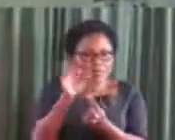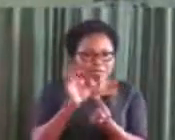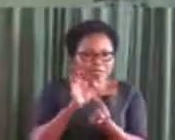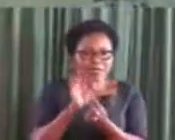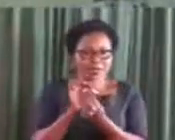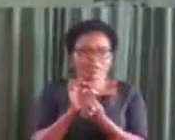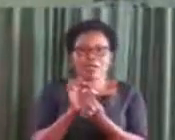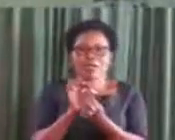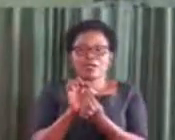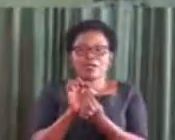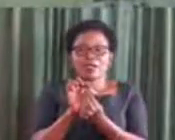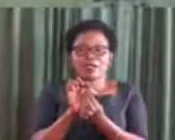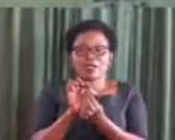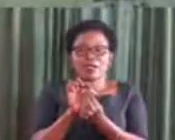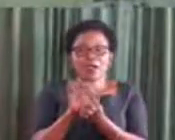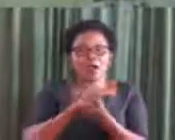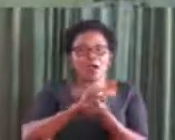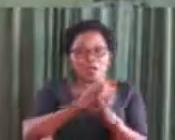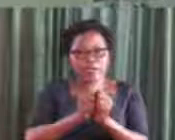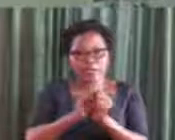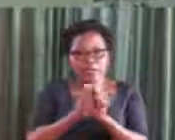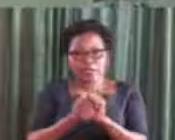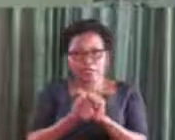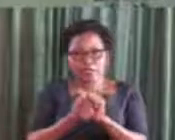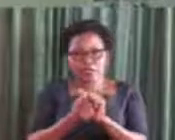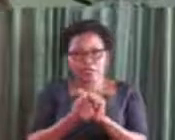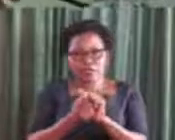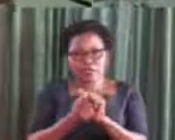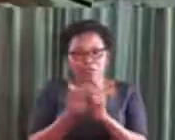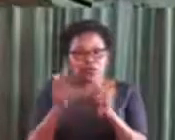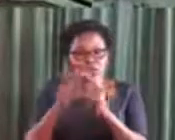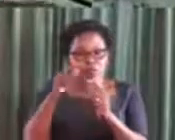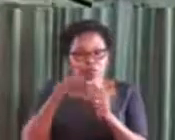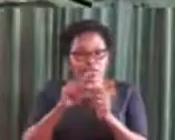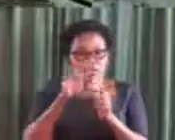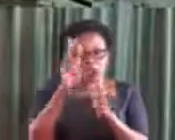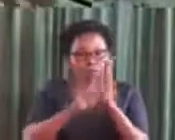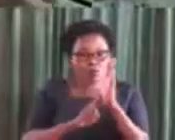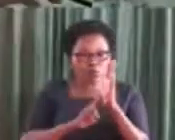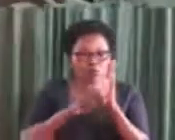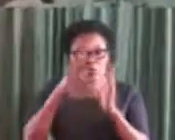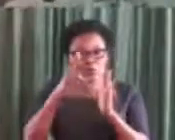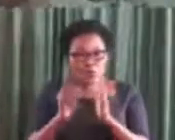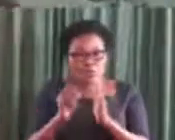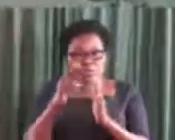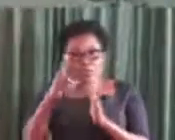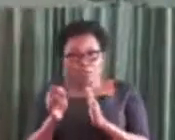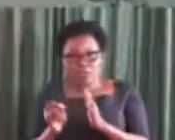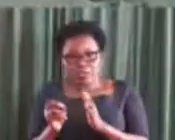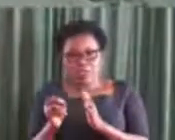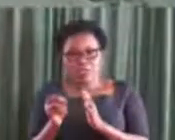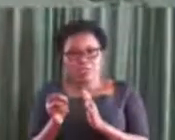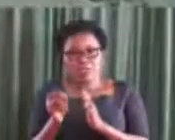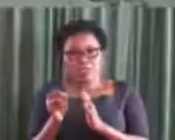particularly the amendments to those rules, the 2020